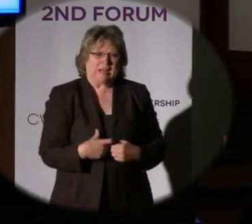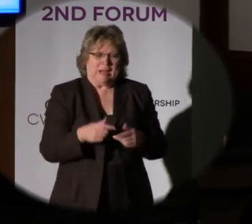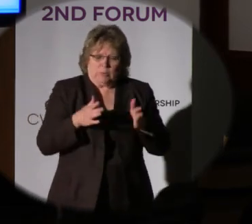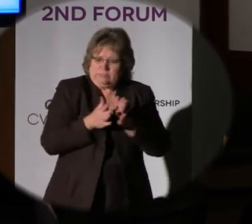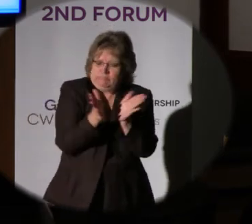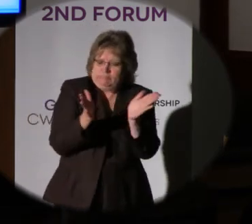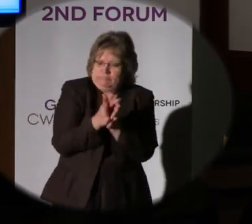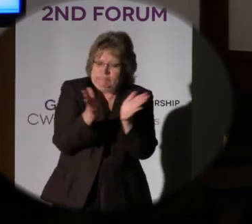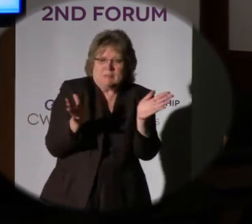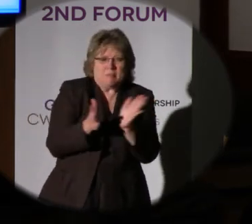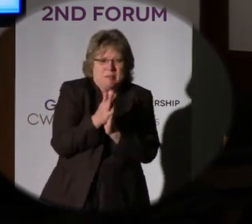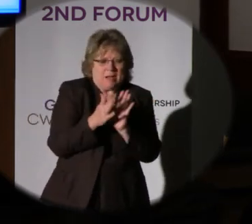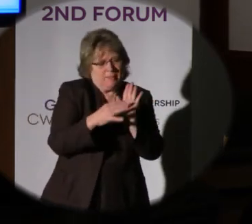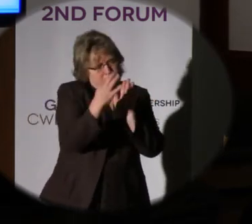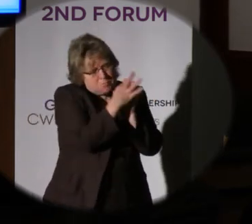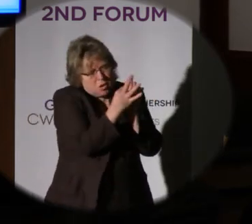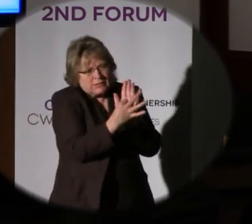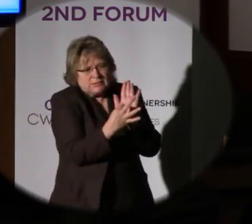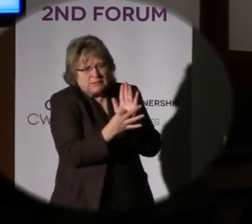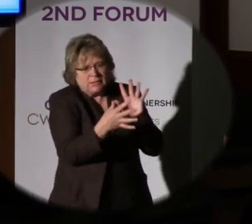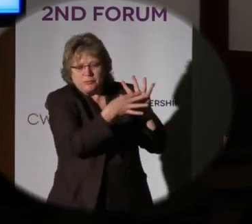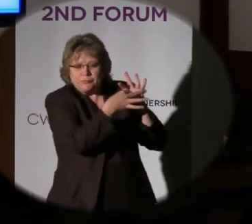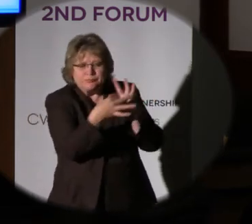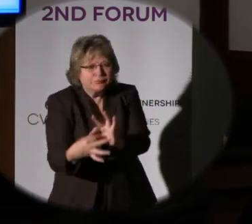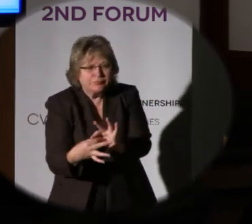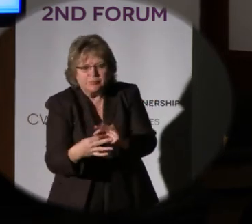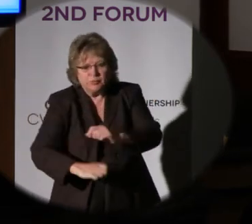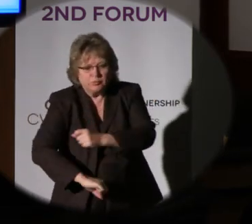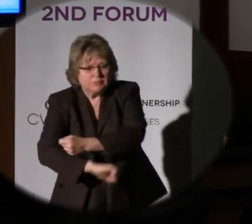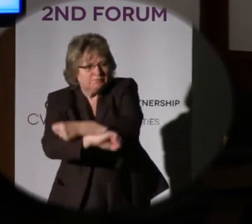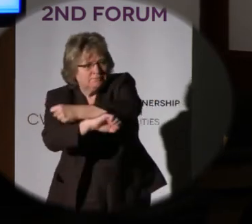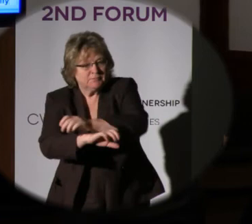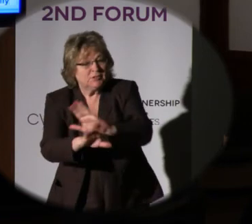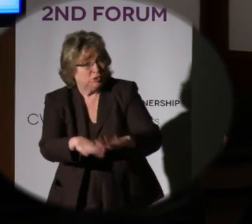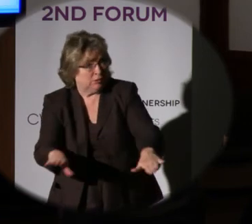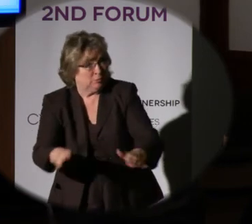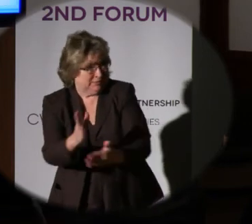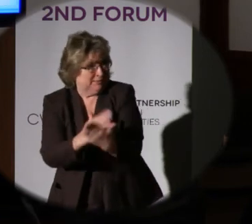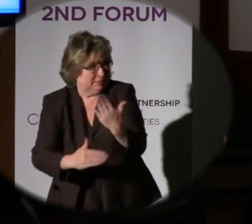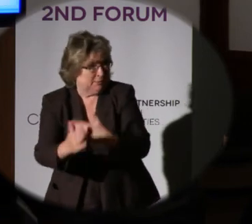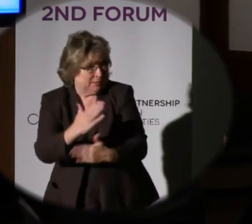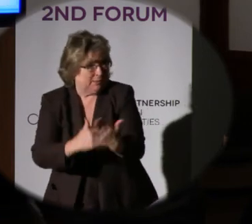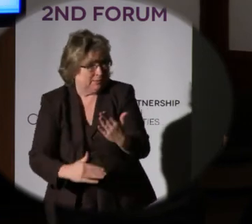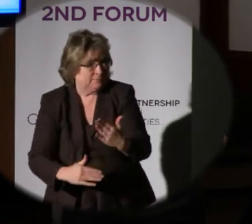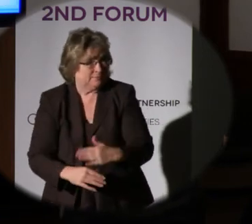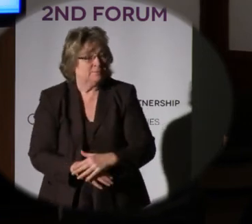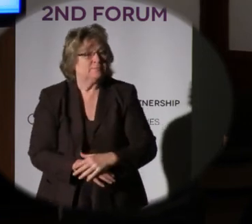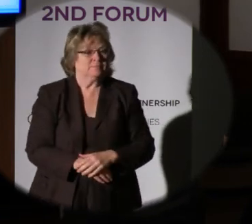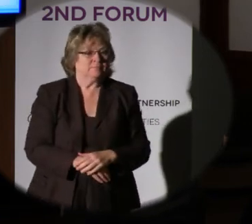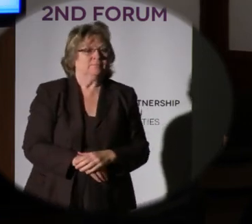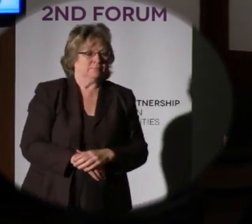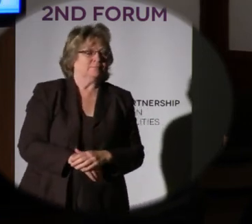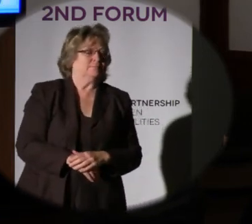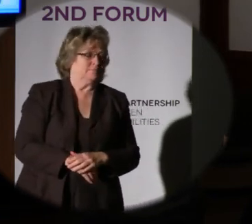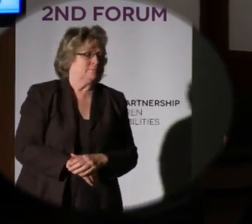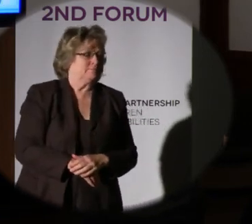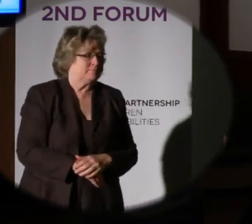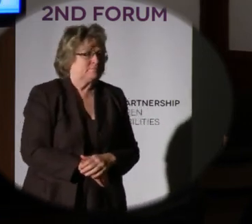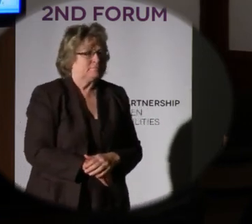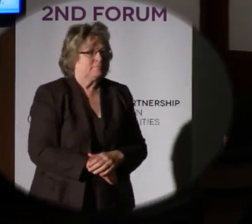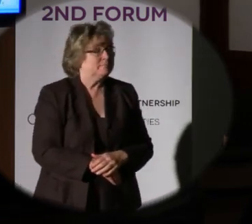framework in Vietnam for the children, especially for the children with disability.